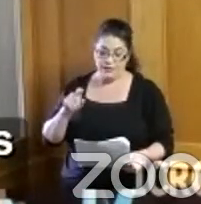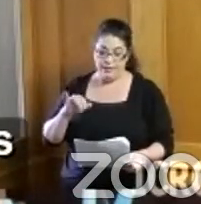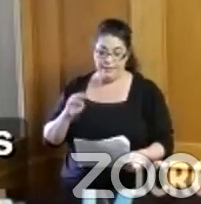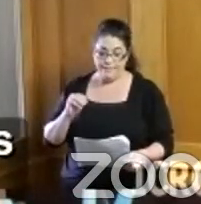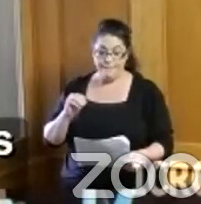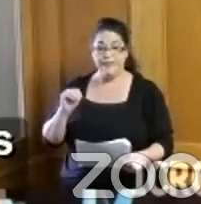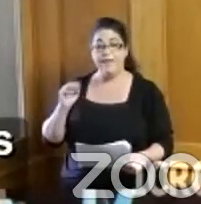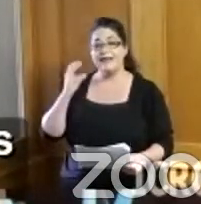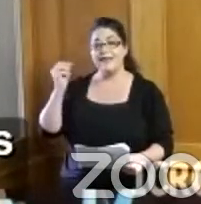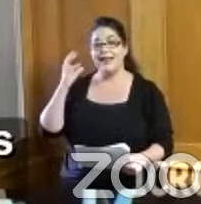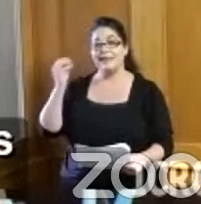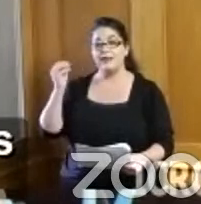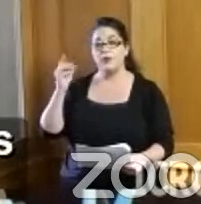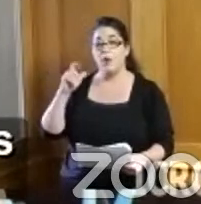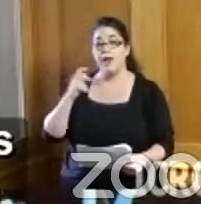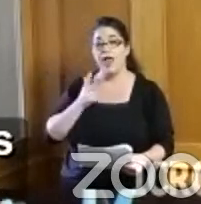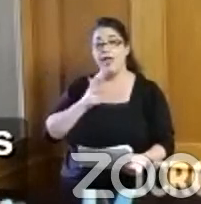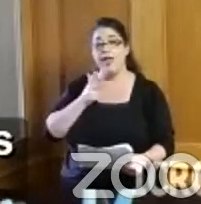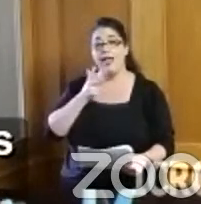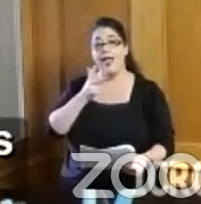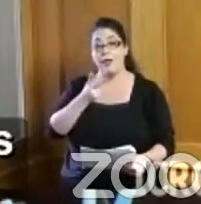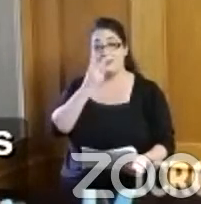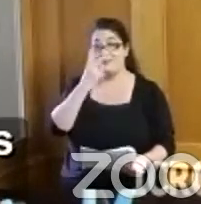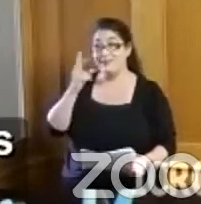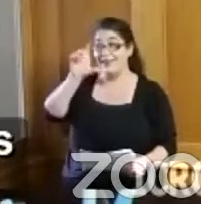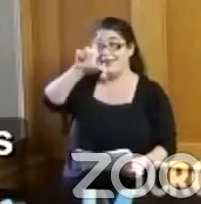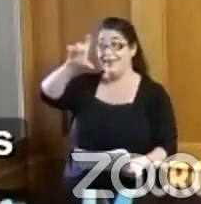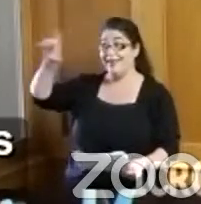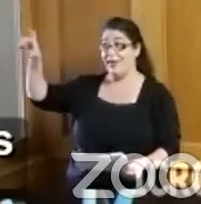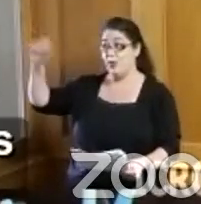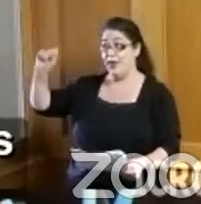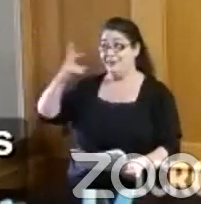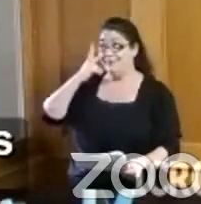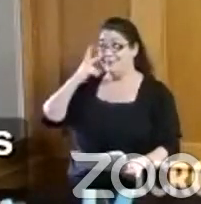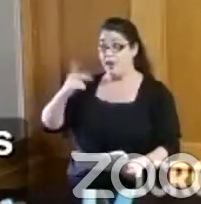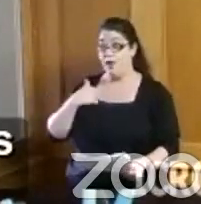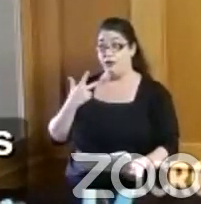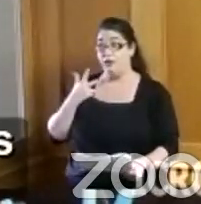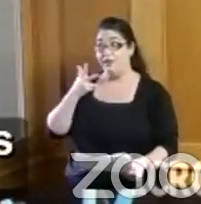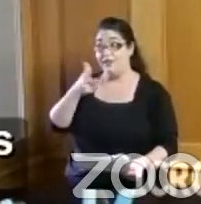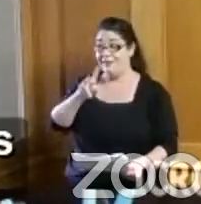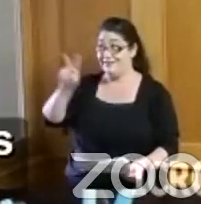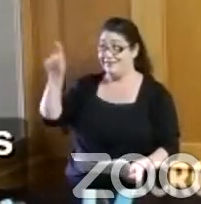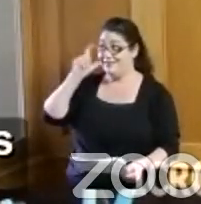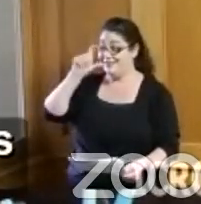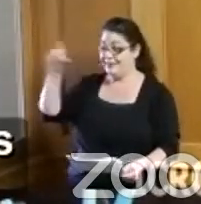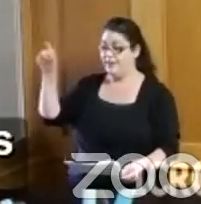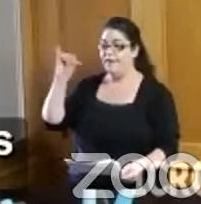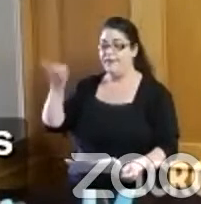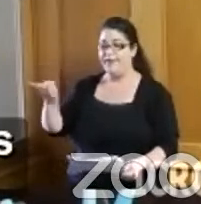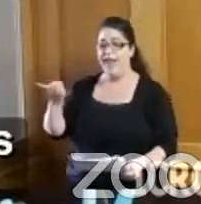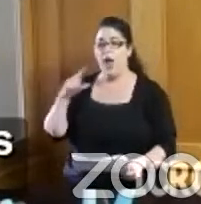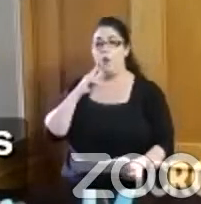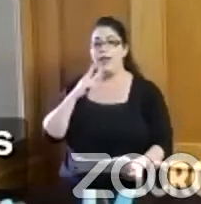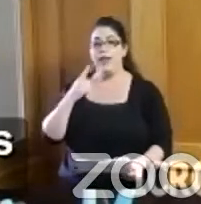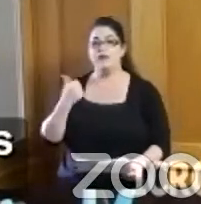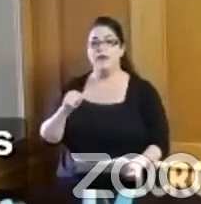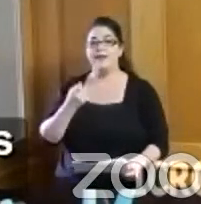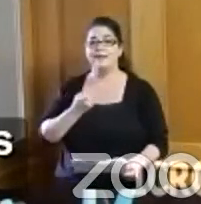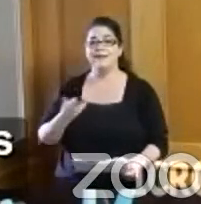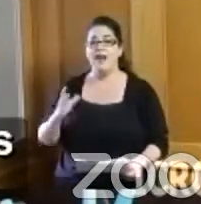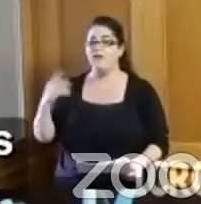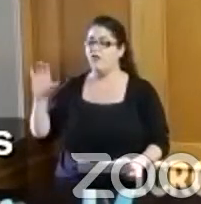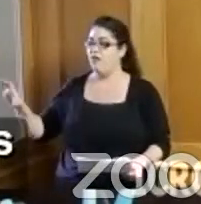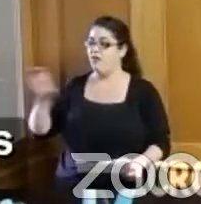exterior marquee board as you're coming over 75, and you see that board on the outside of Paul Brown Stadium. We're actually consolidating several boards